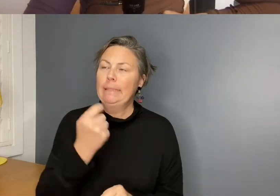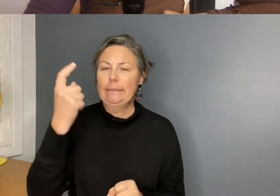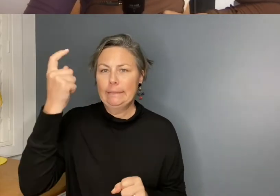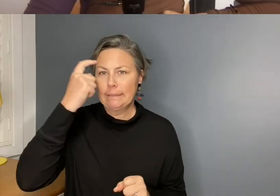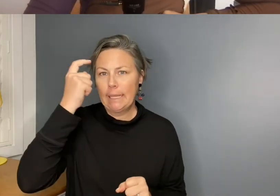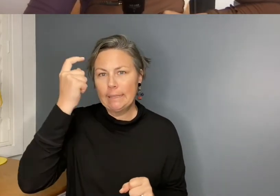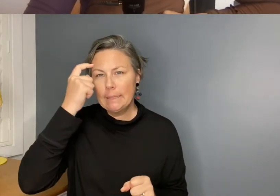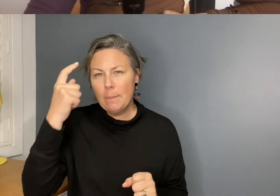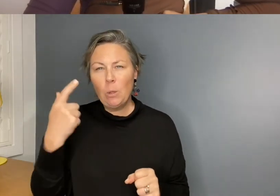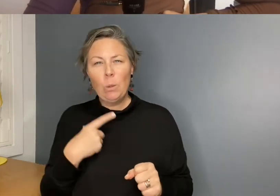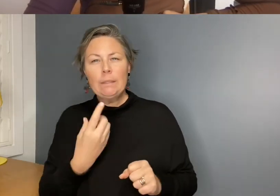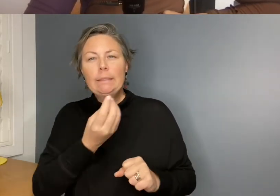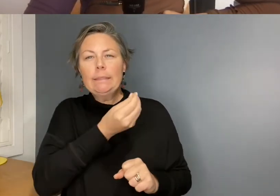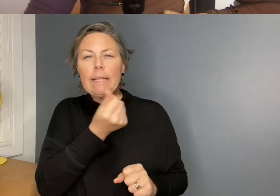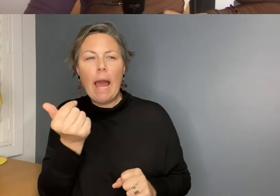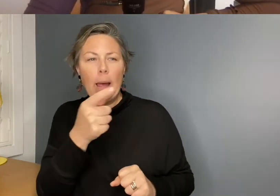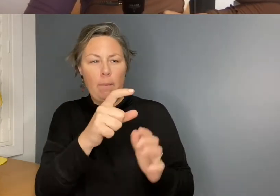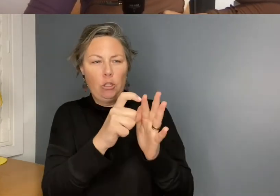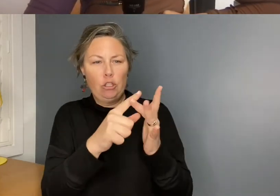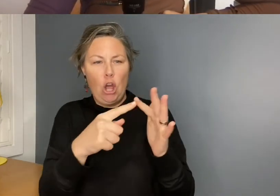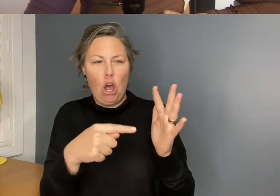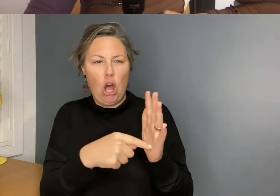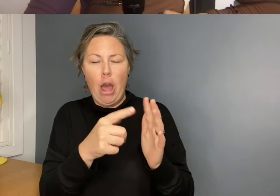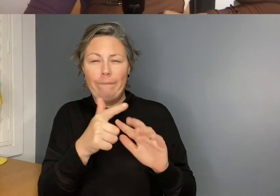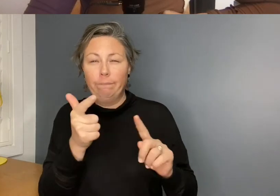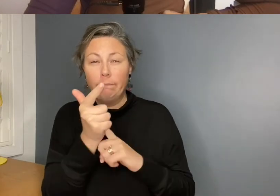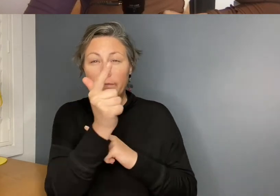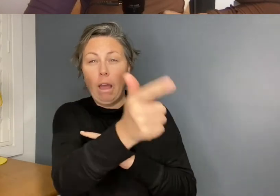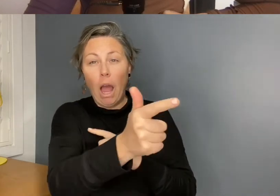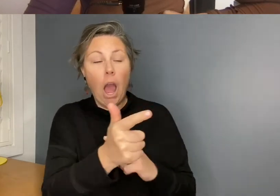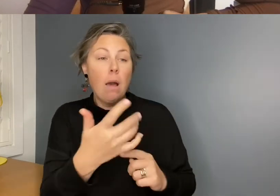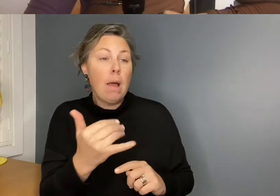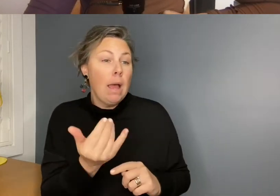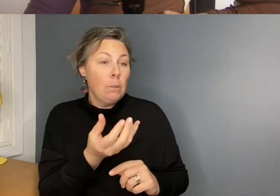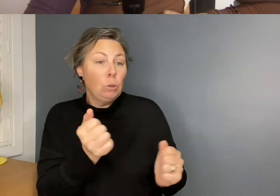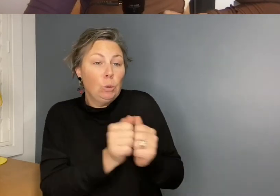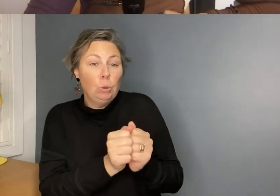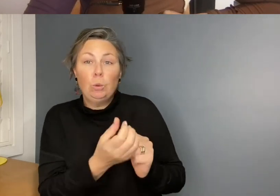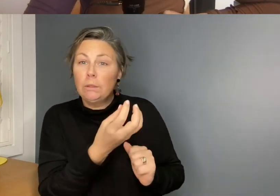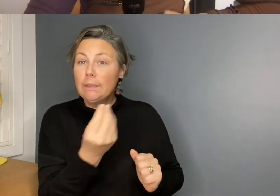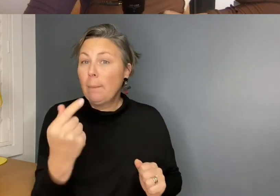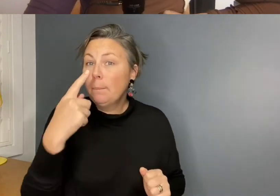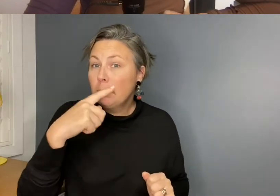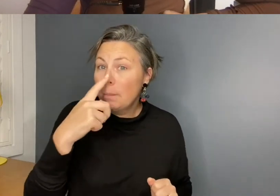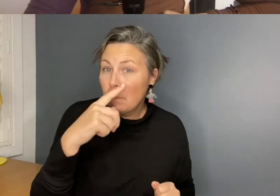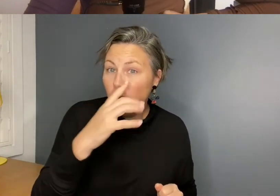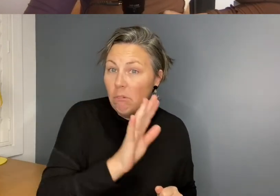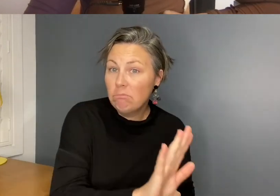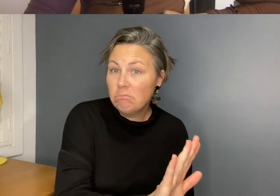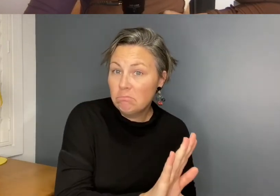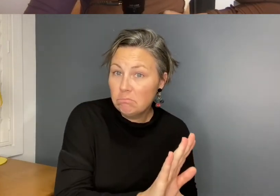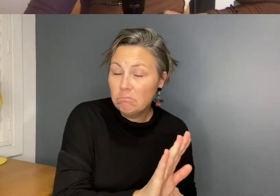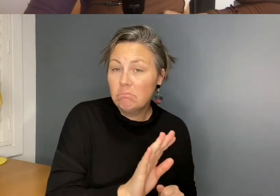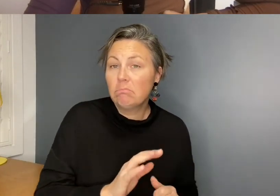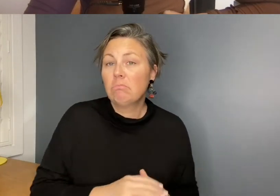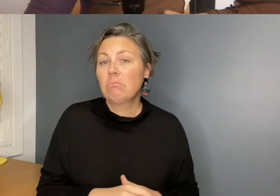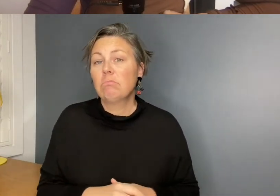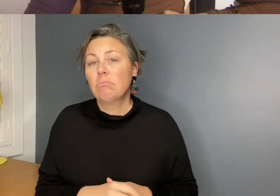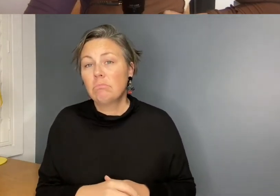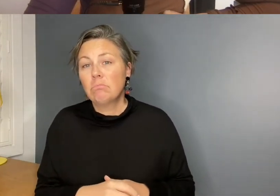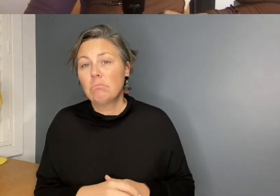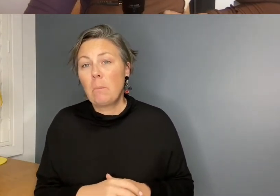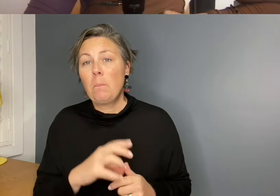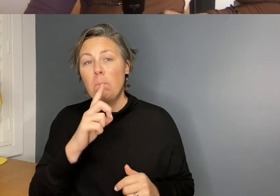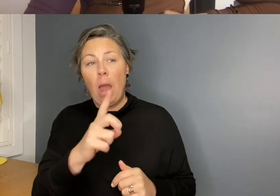very specific and obviously work for certain body types and certain immune systems and certain people.